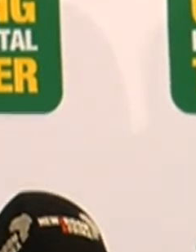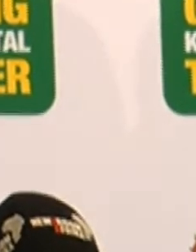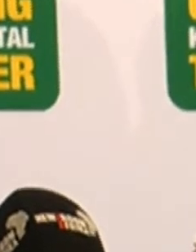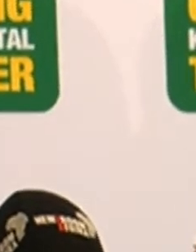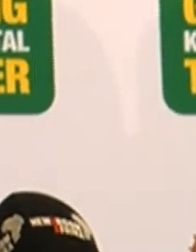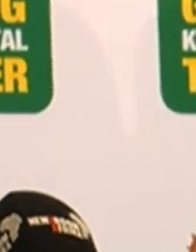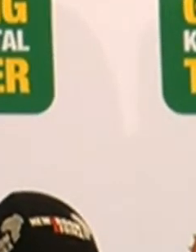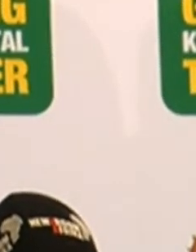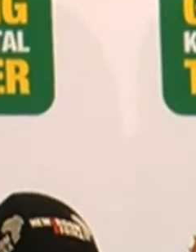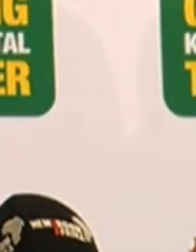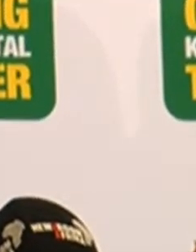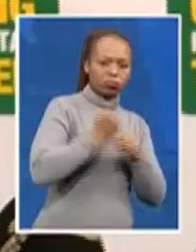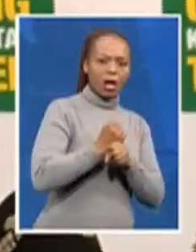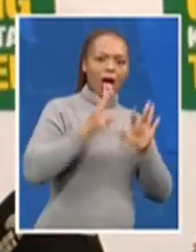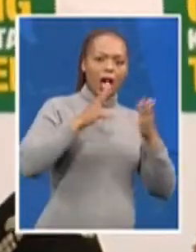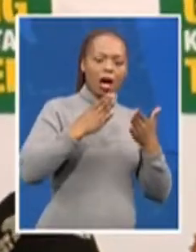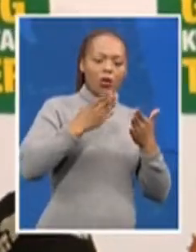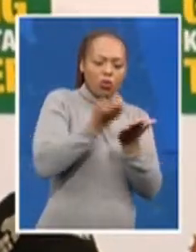walk of life